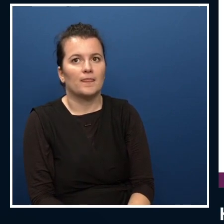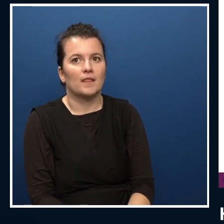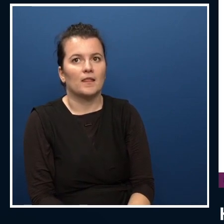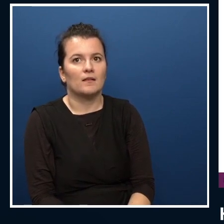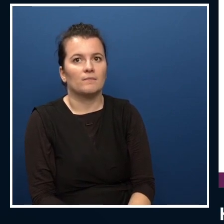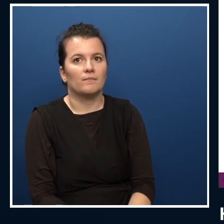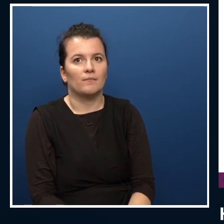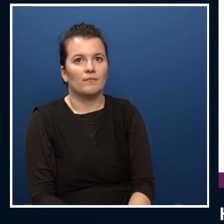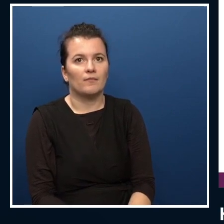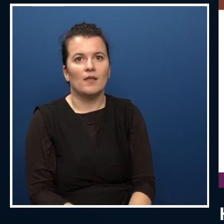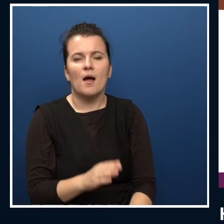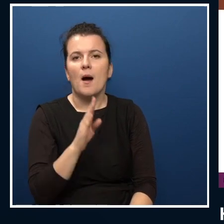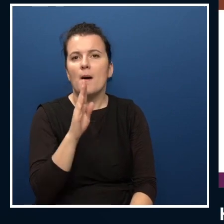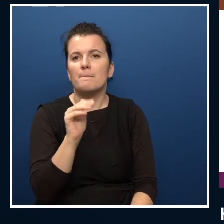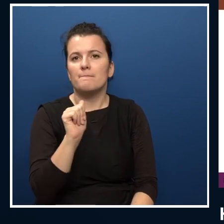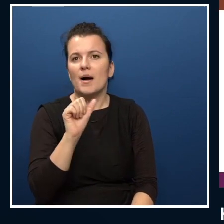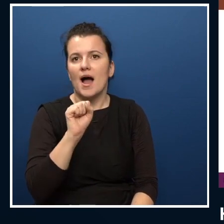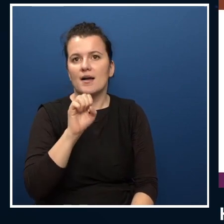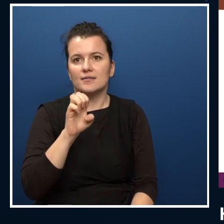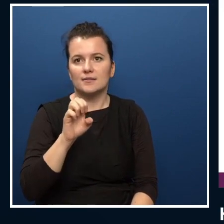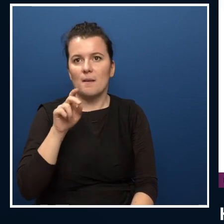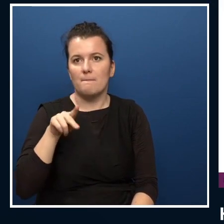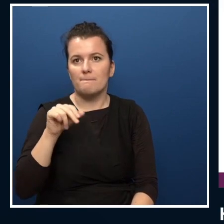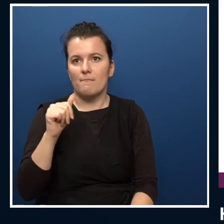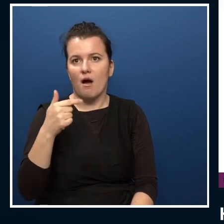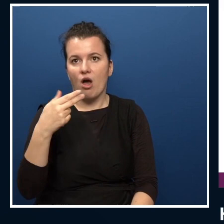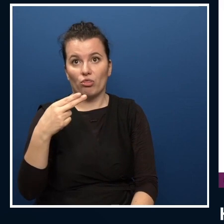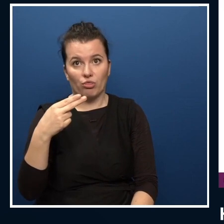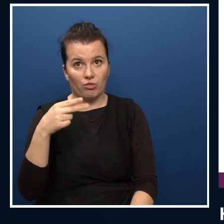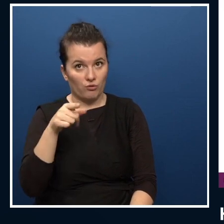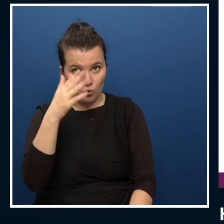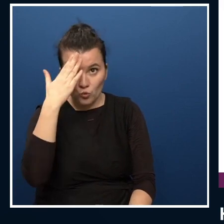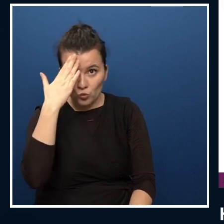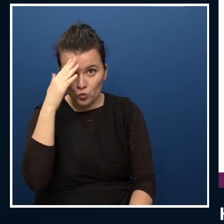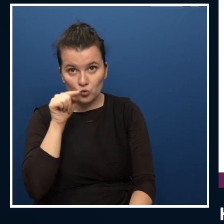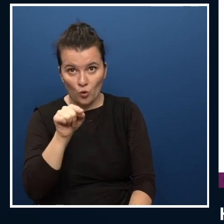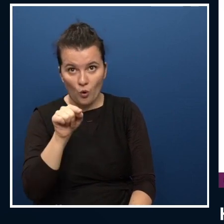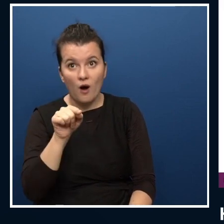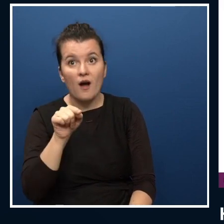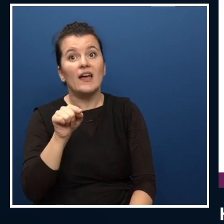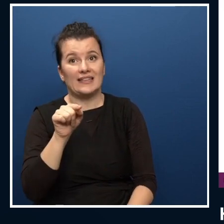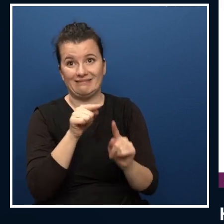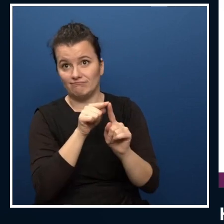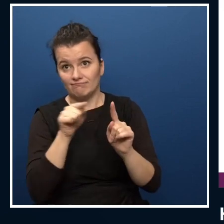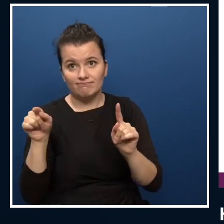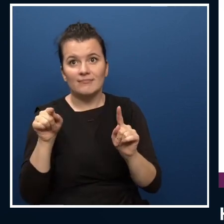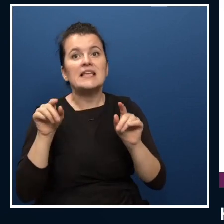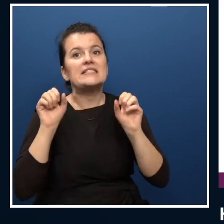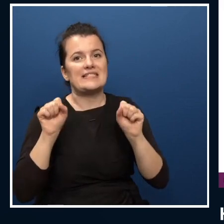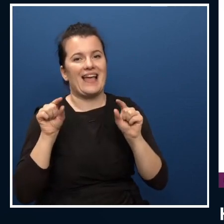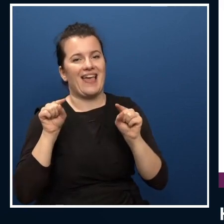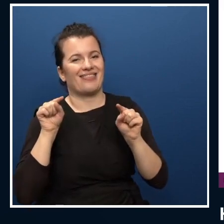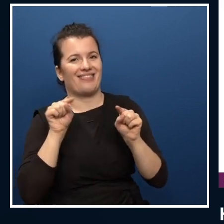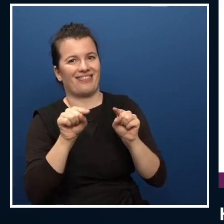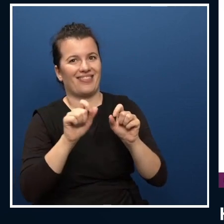path. Yeah, James Vandenberg's in the application gateway. There are different ways to do this.